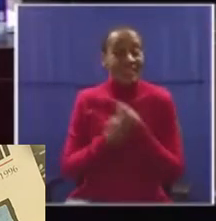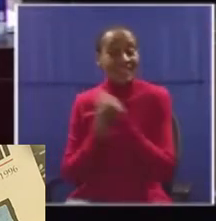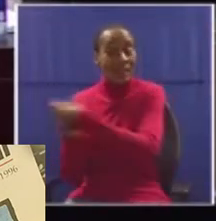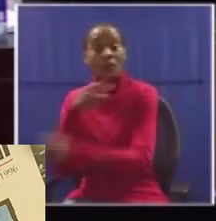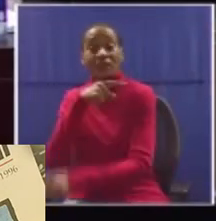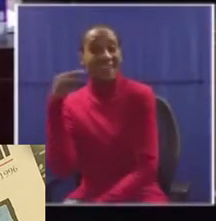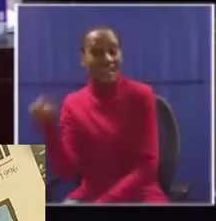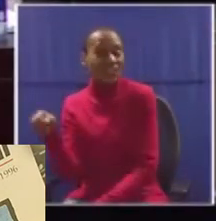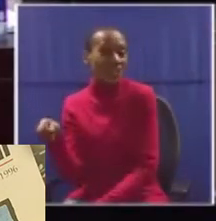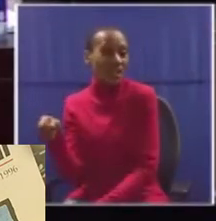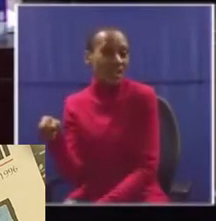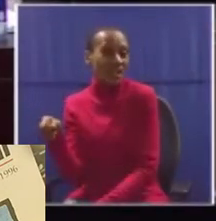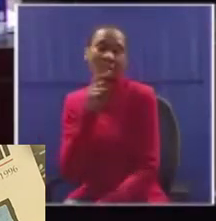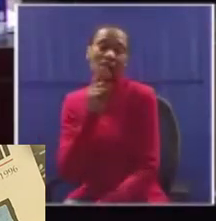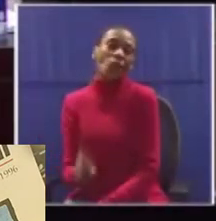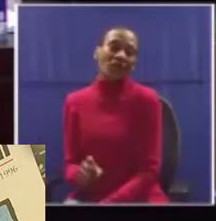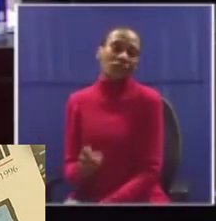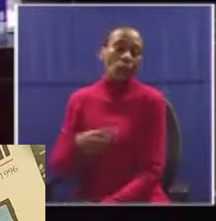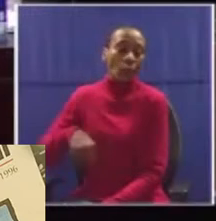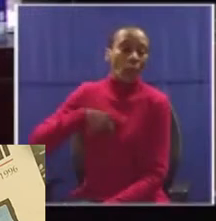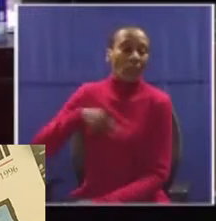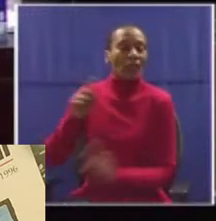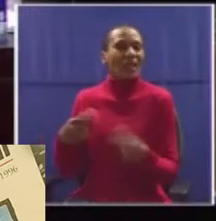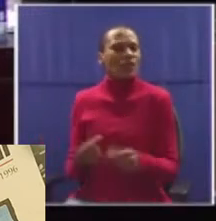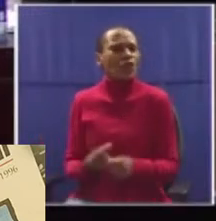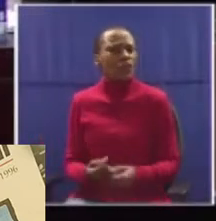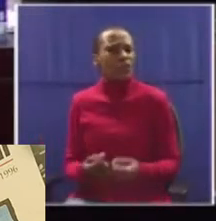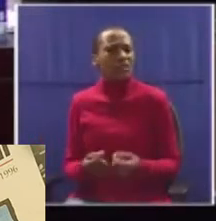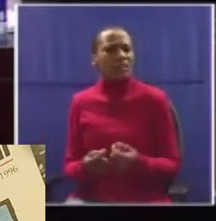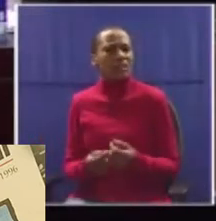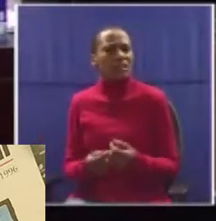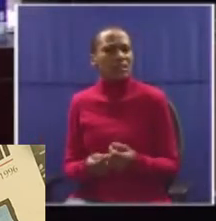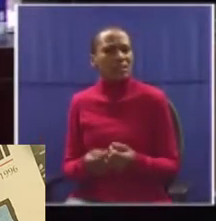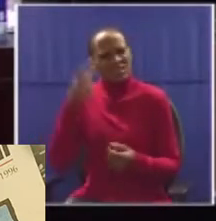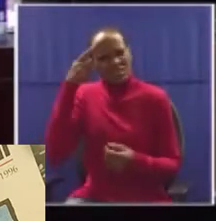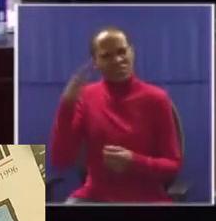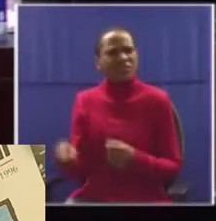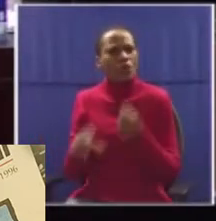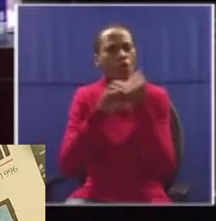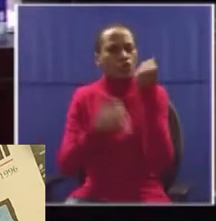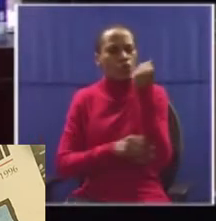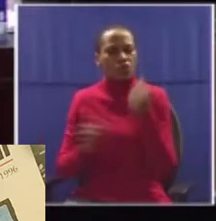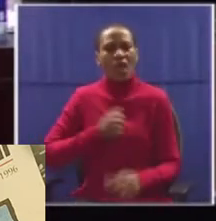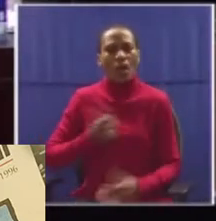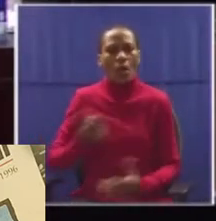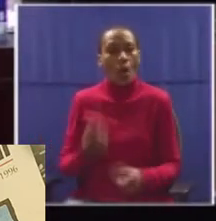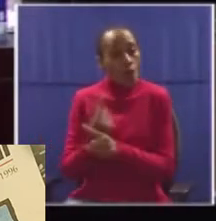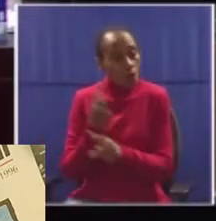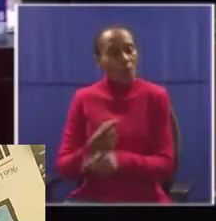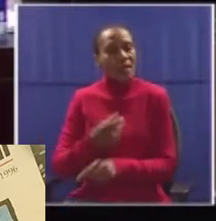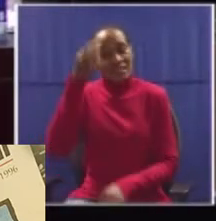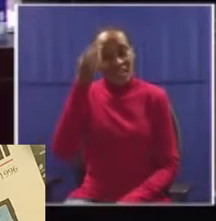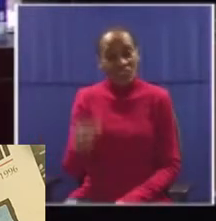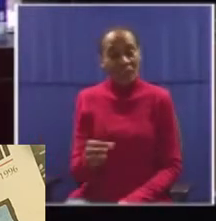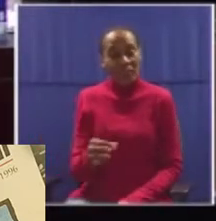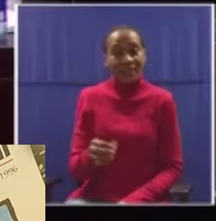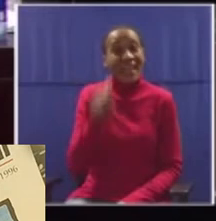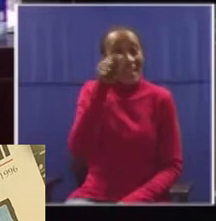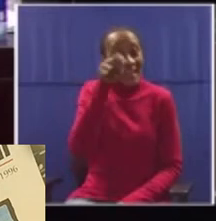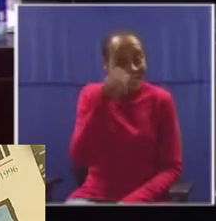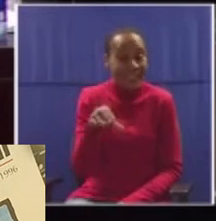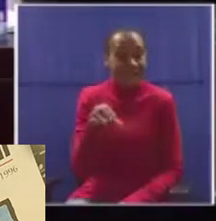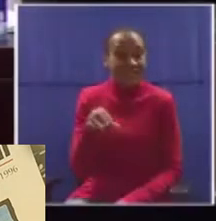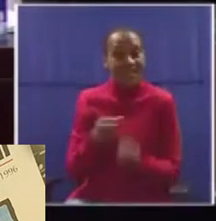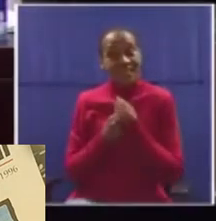in its Drift from our values of democracy freedom and the rule of law has enshrined in our constitution by choosing Russia and China the ANC has chosen